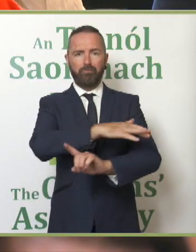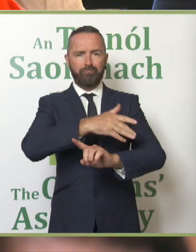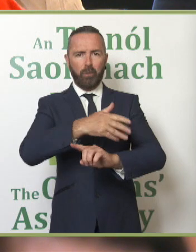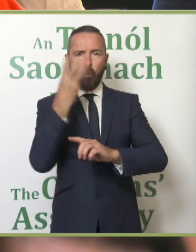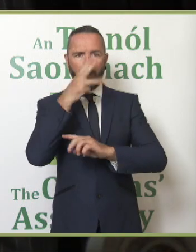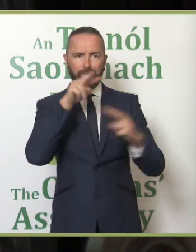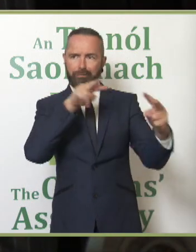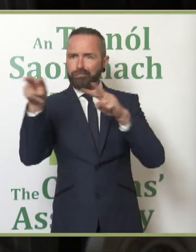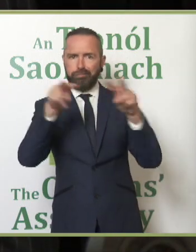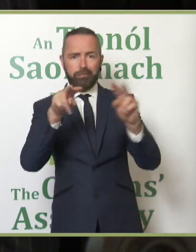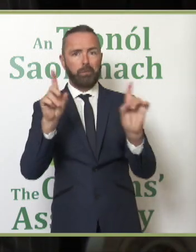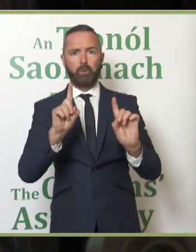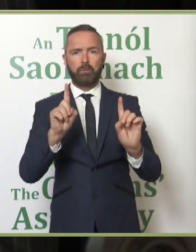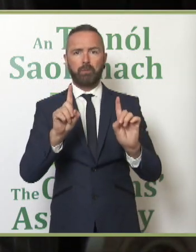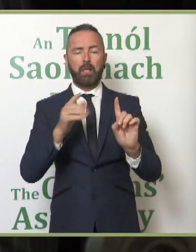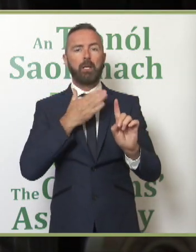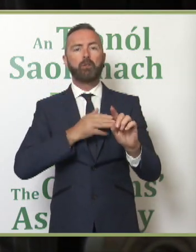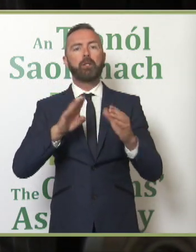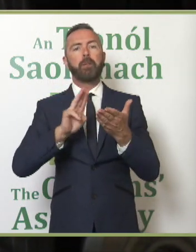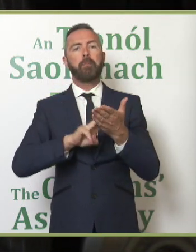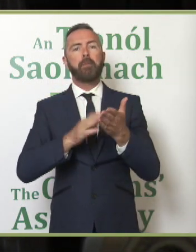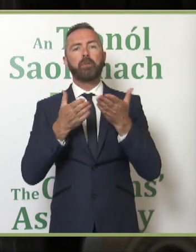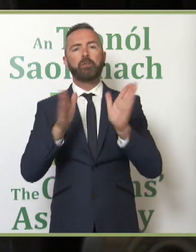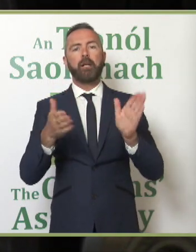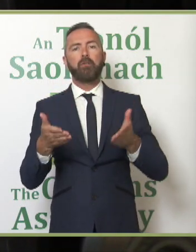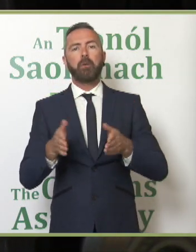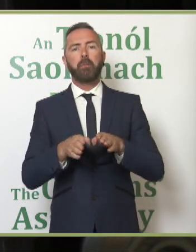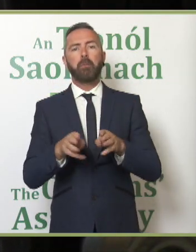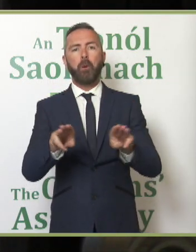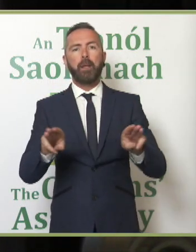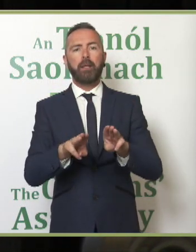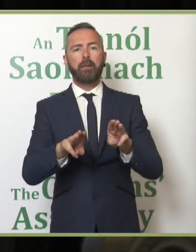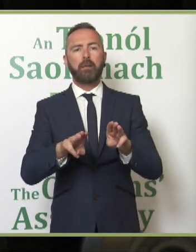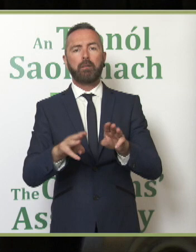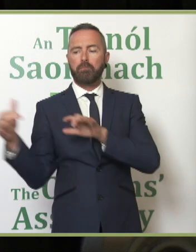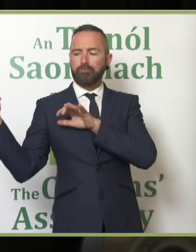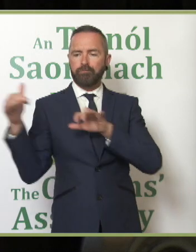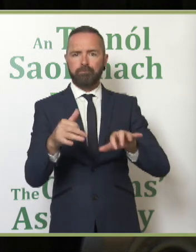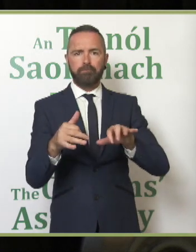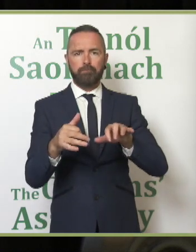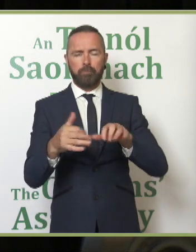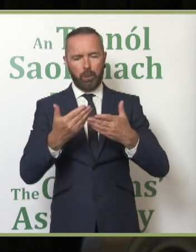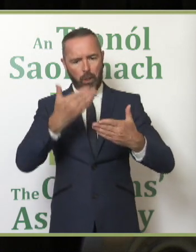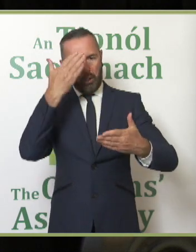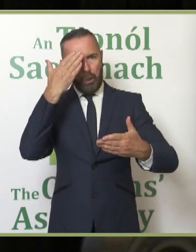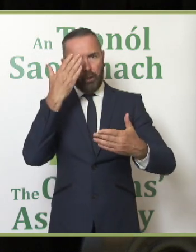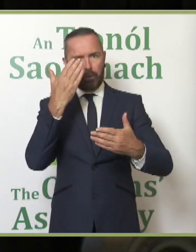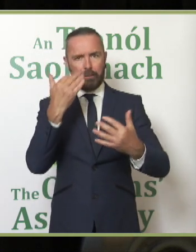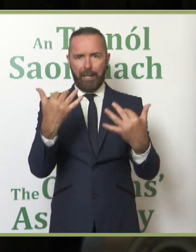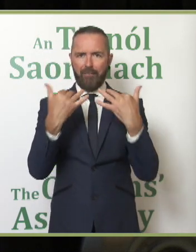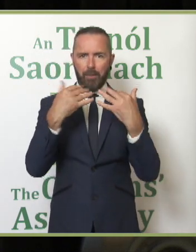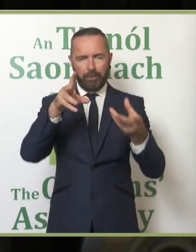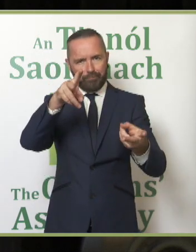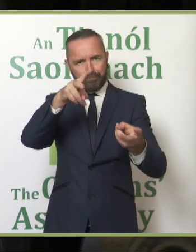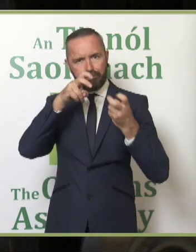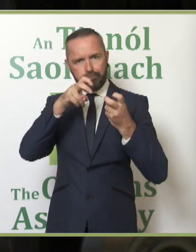simply members of the general public who come in to learn about things, deliberate in terms of considering them and talking to each